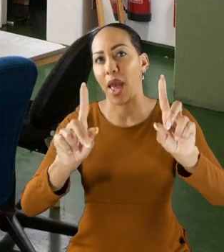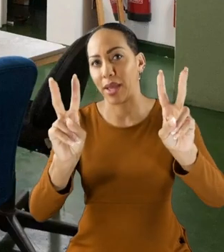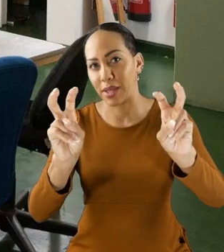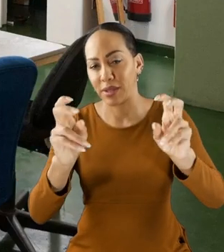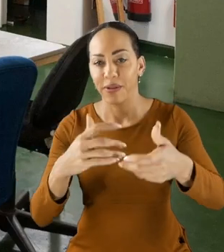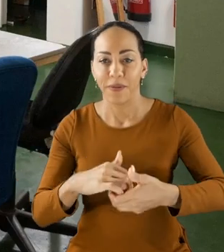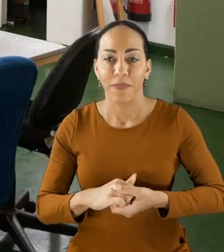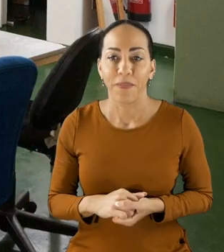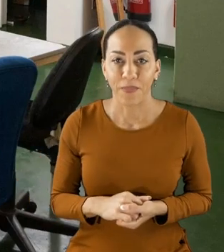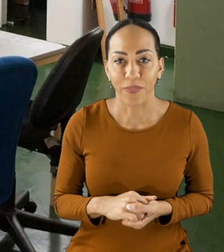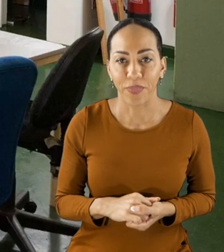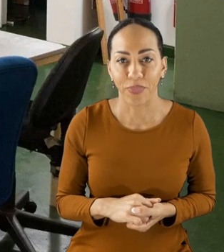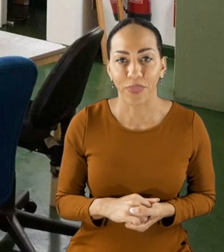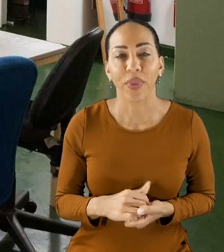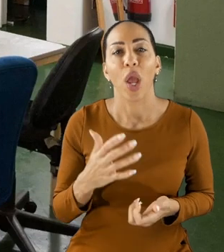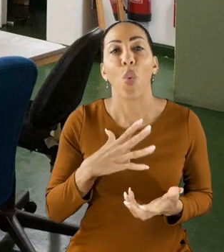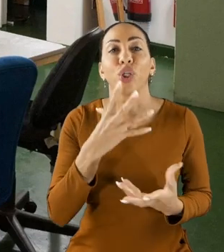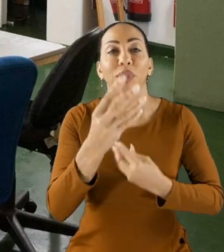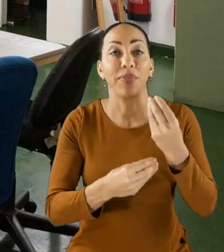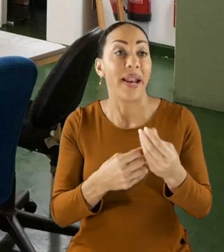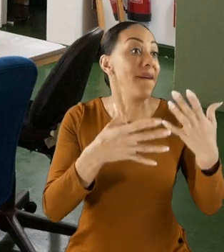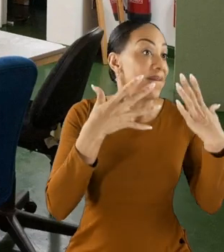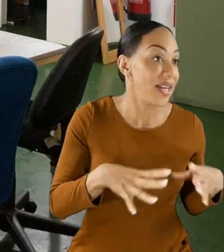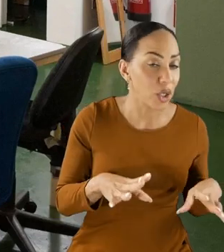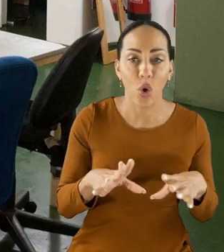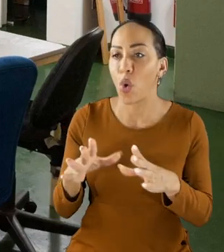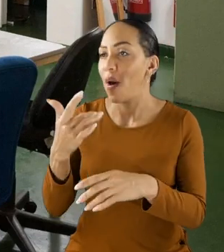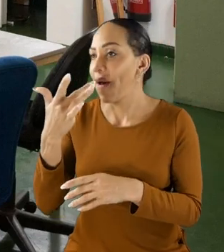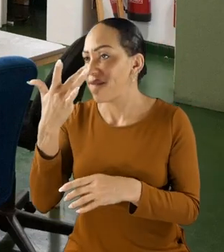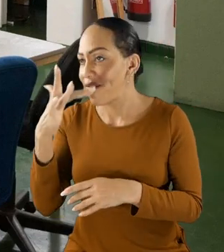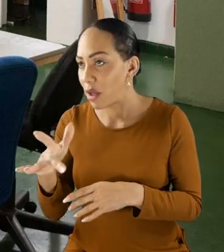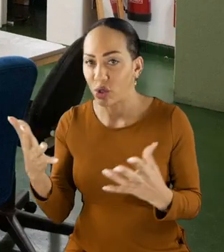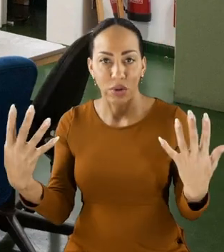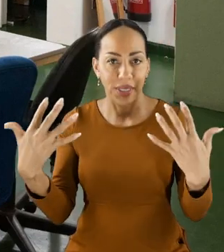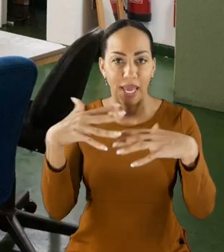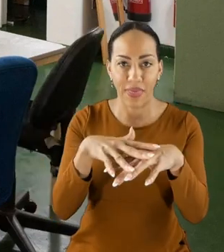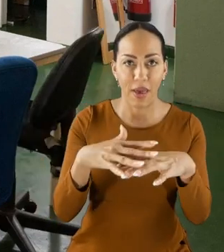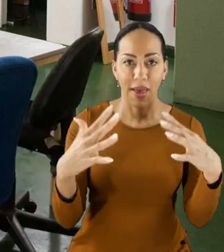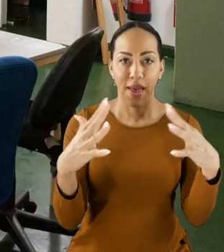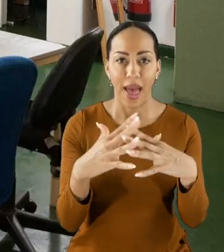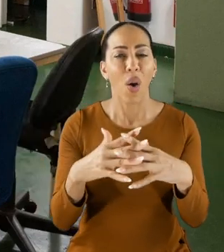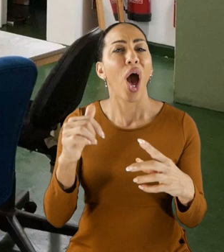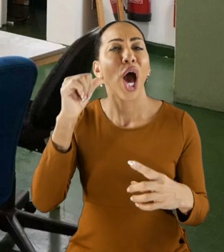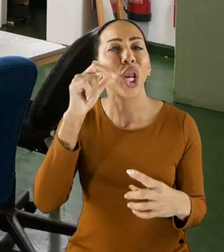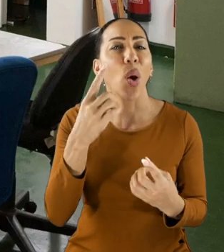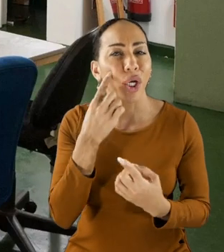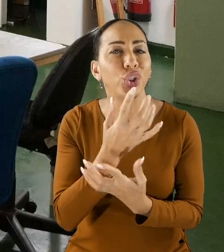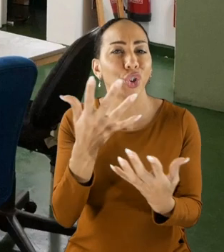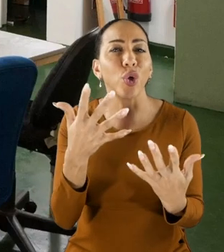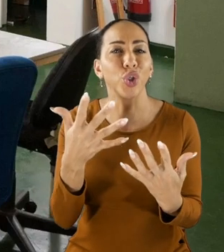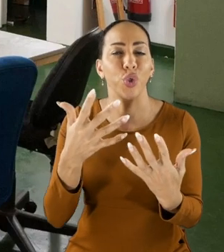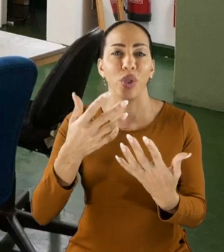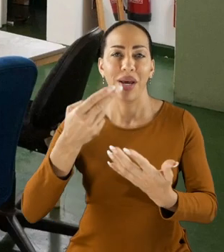and the physical space. And I wanted to just talk about what we can do in the physical and the virtual space together. So I showed you